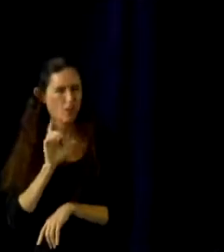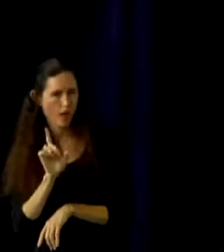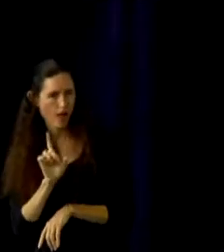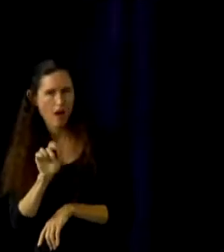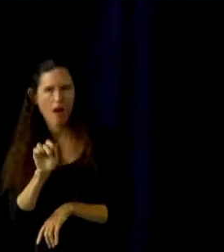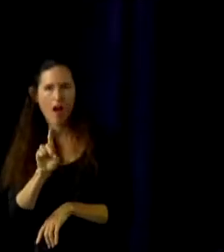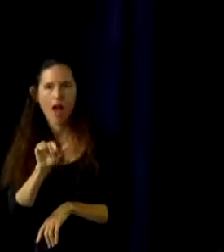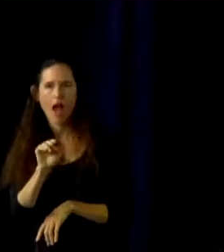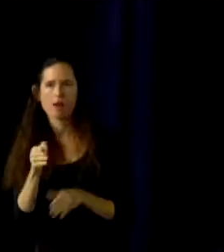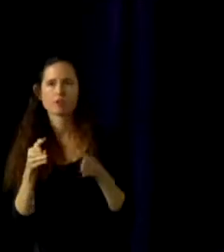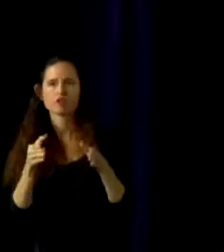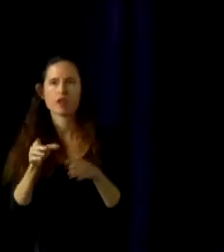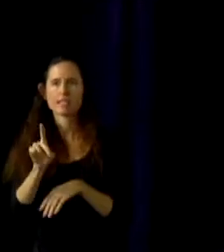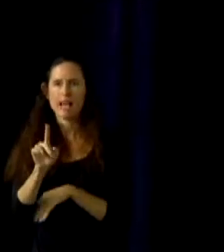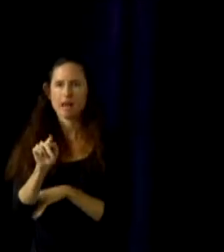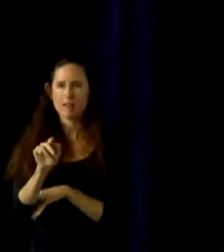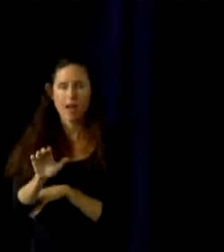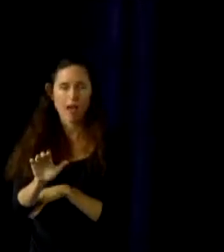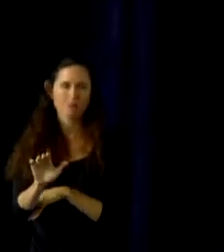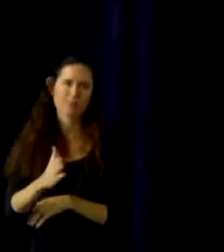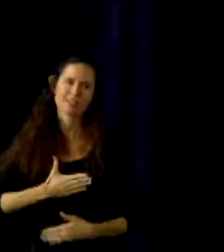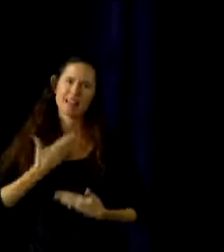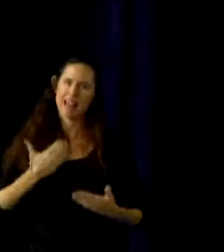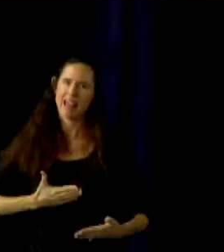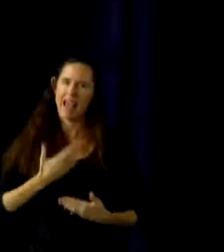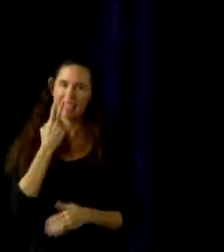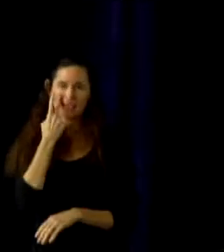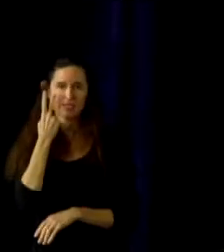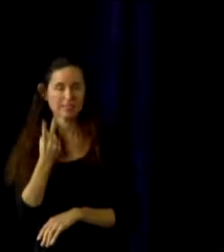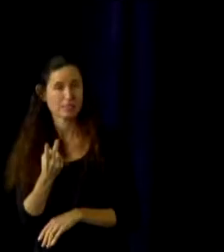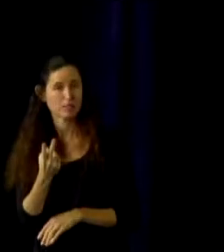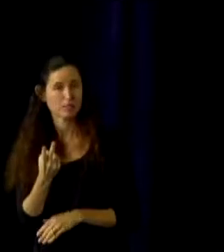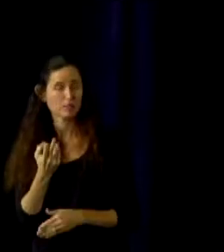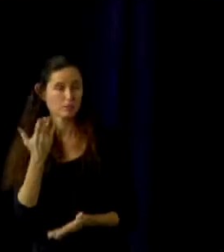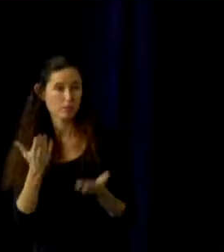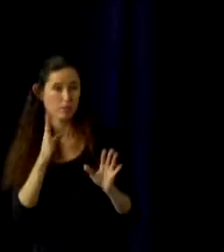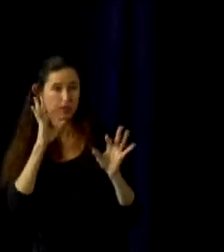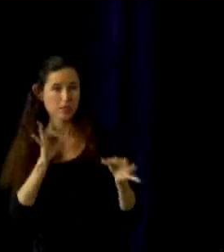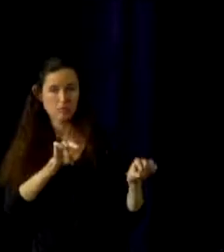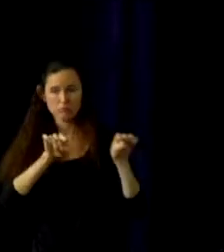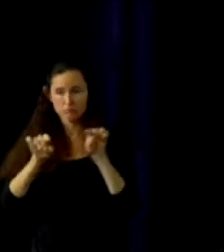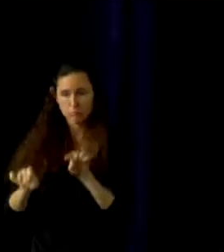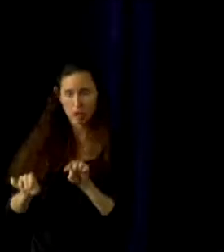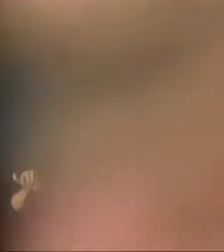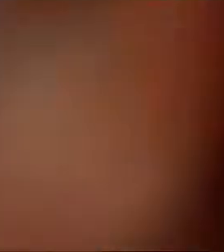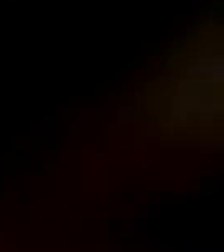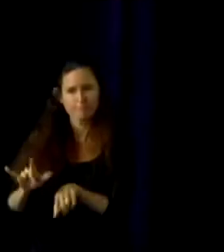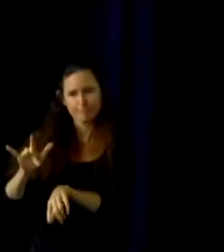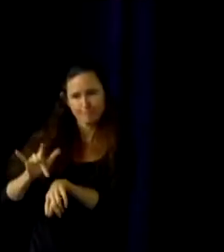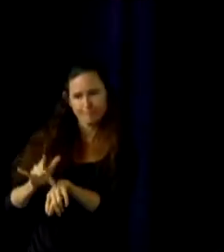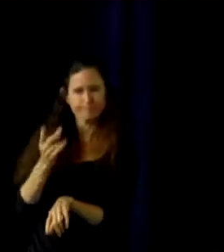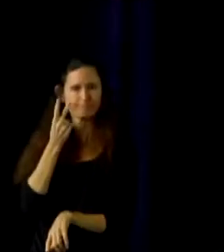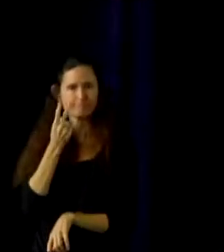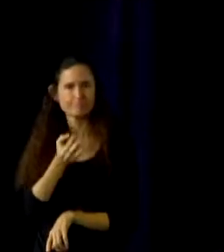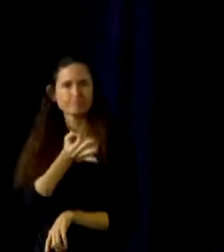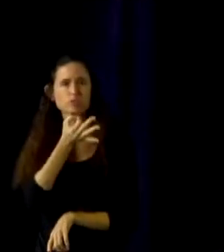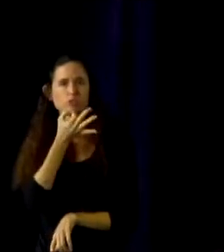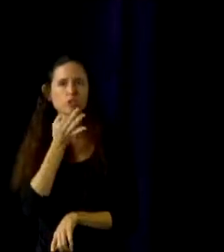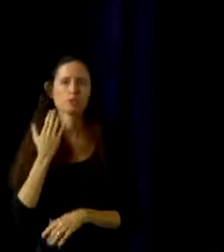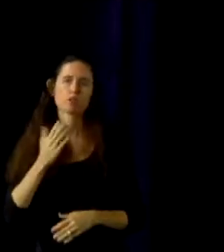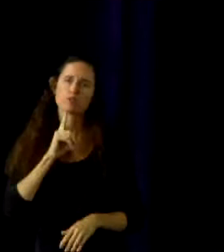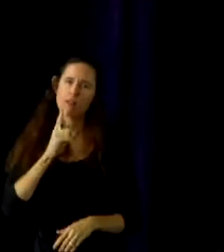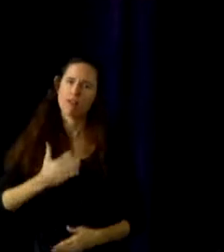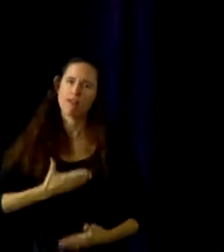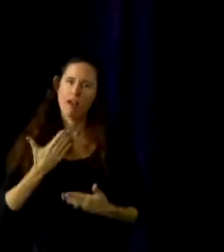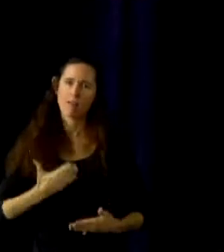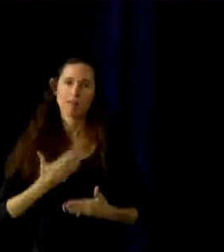and they will be delighted to see you should you choose to stop by for breakfast or lunch in the near future. You will be pleasantly surprised,